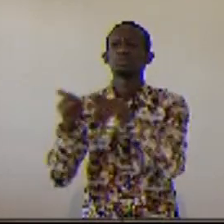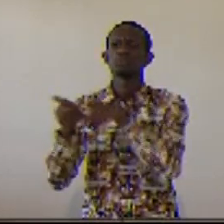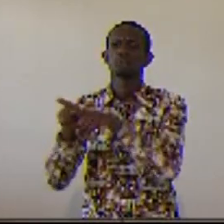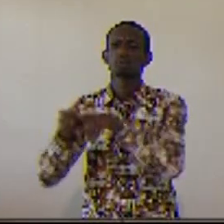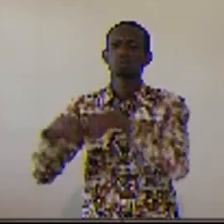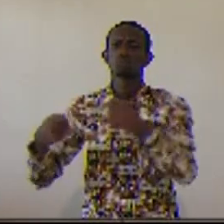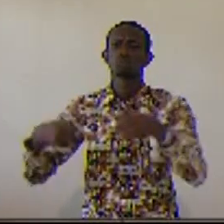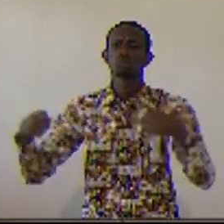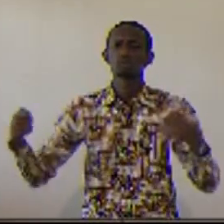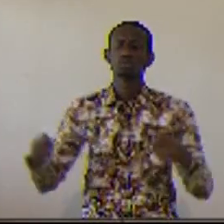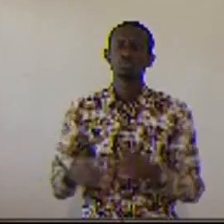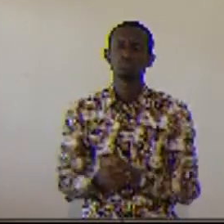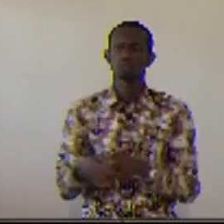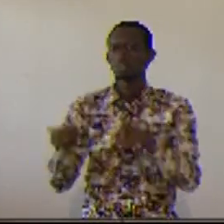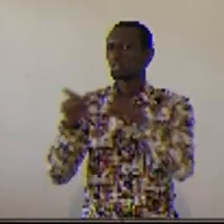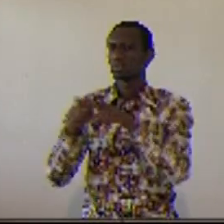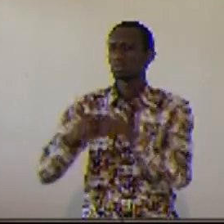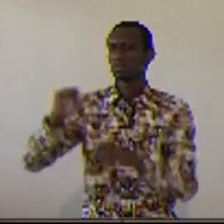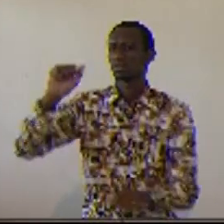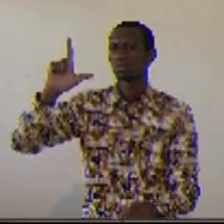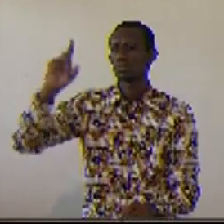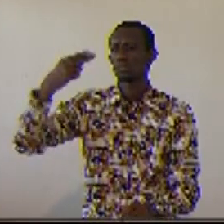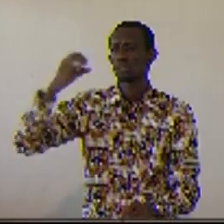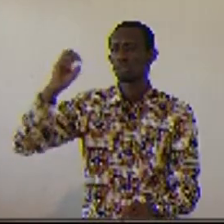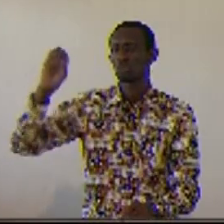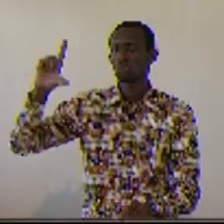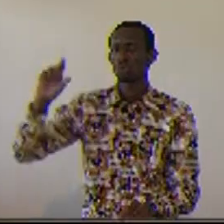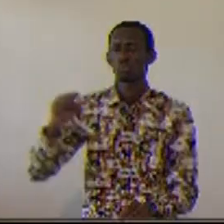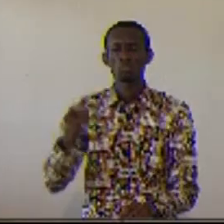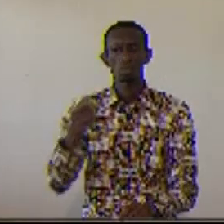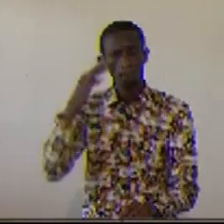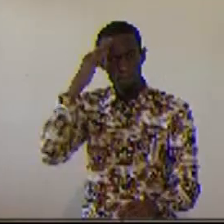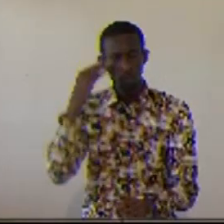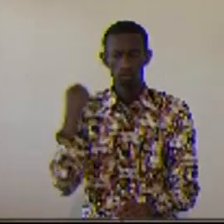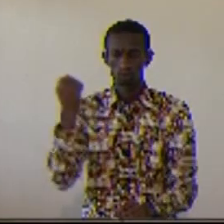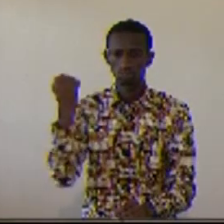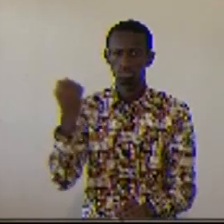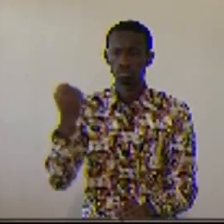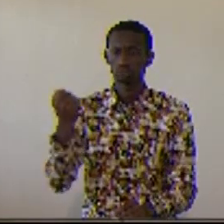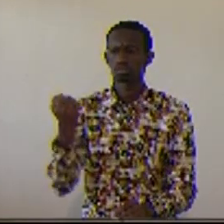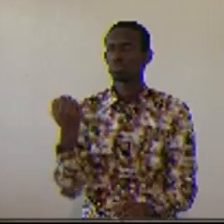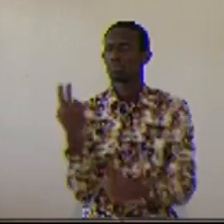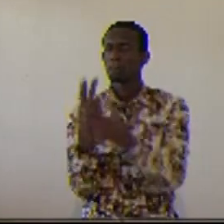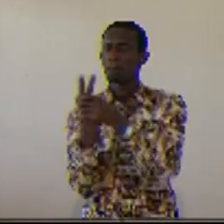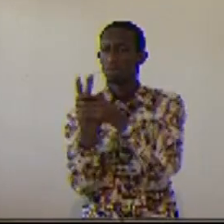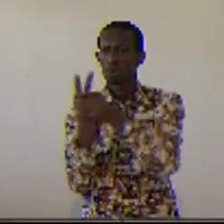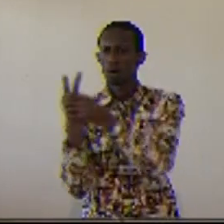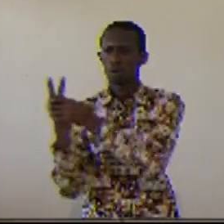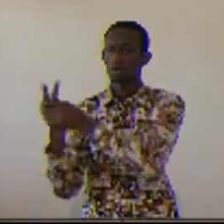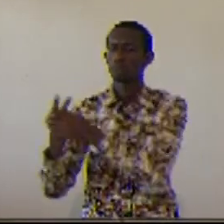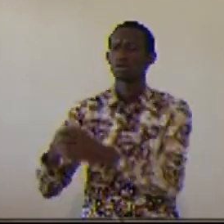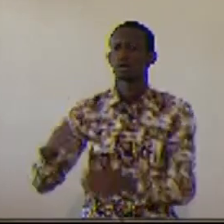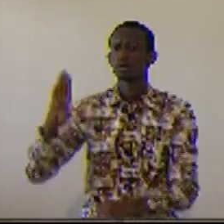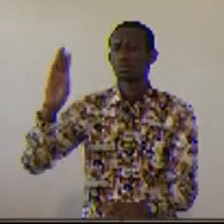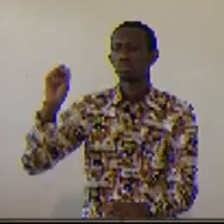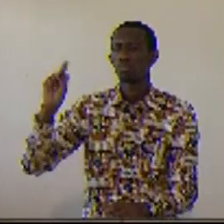as alcohols, because of the strong double bond that is formed, and